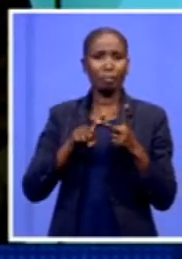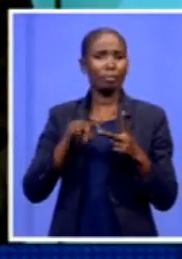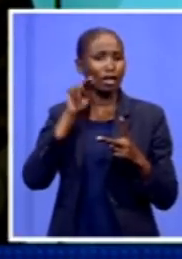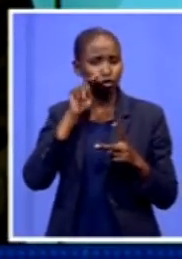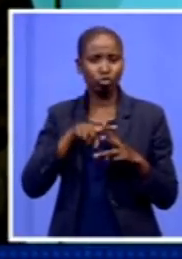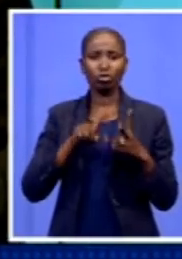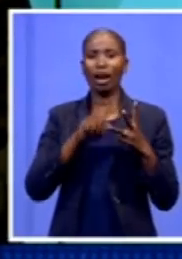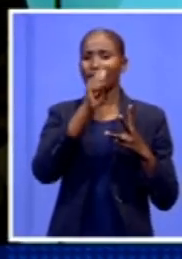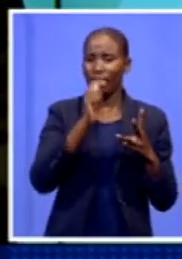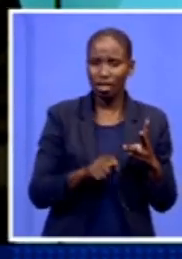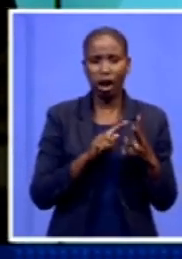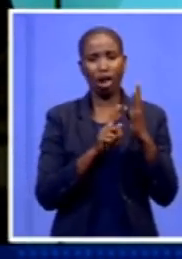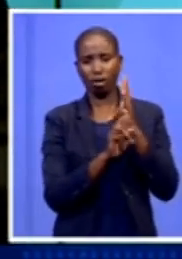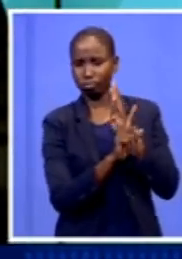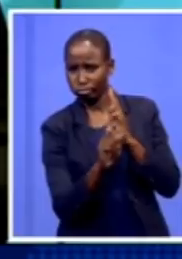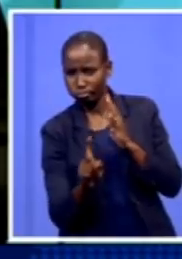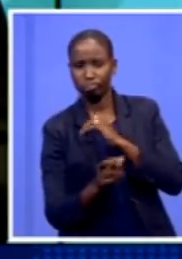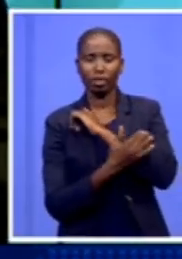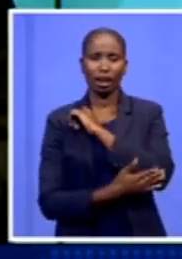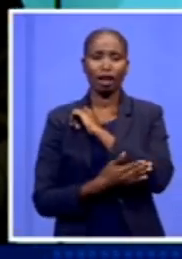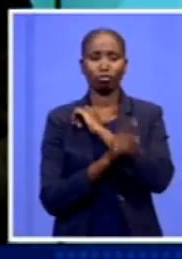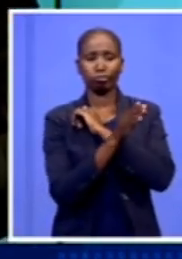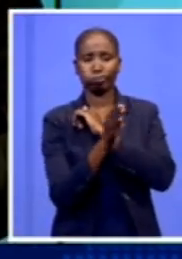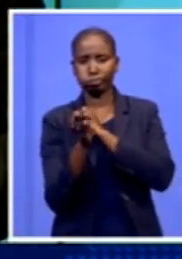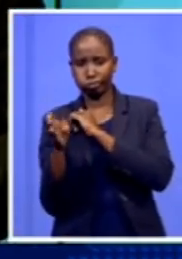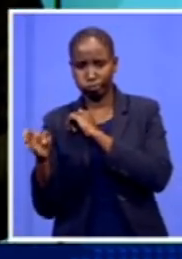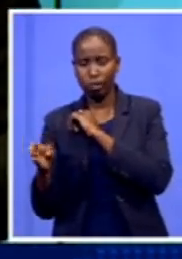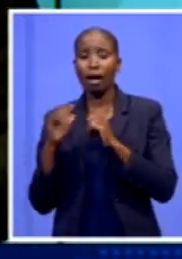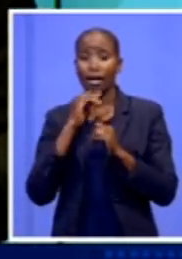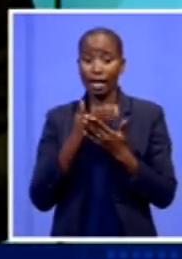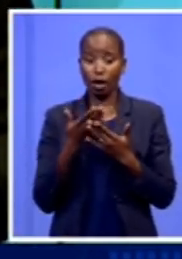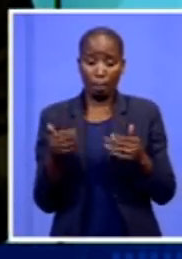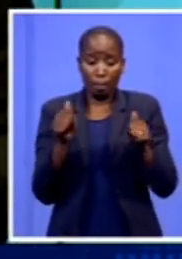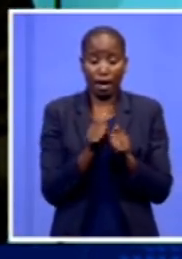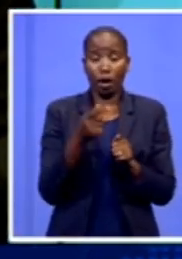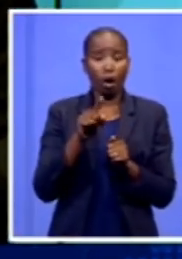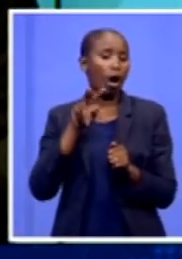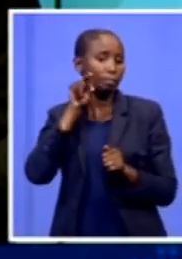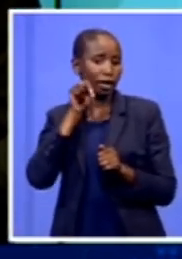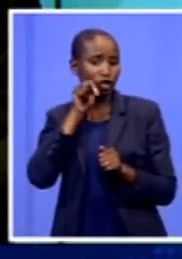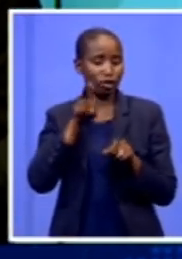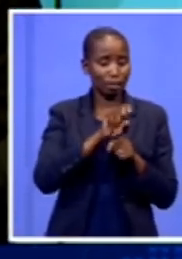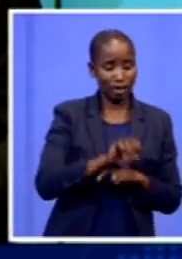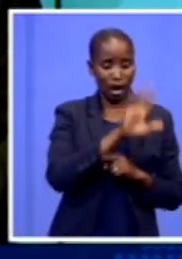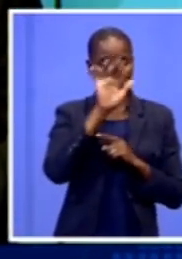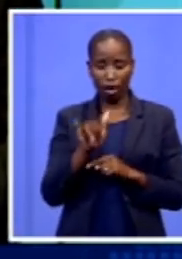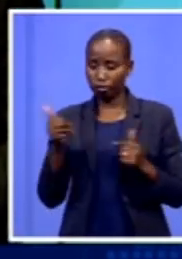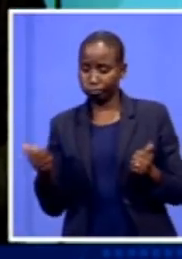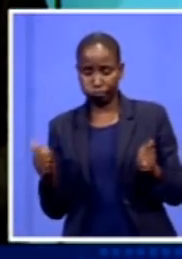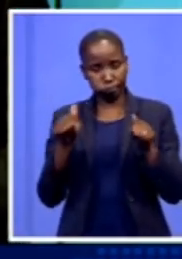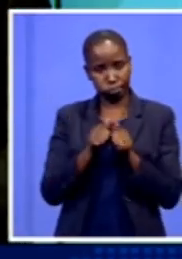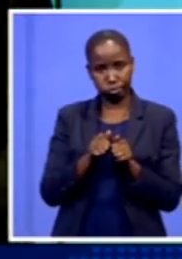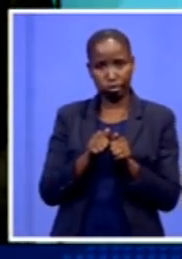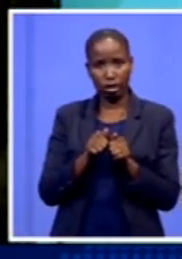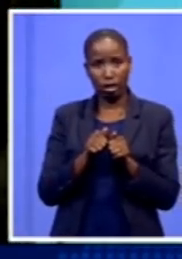countries. For example, the partnership between South Africa and Nigeria in genomic surveillance has led to the training